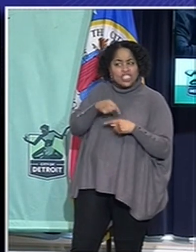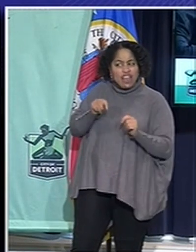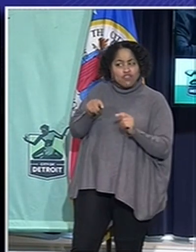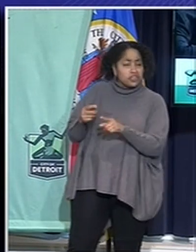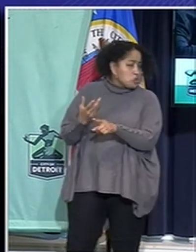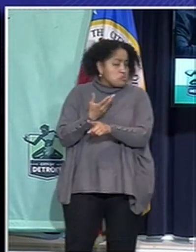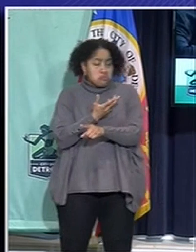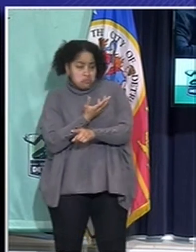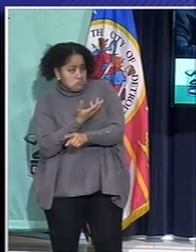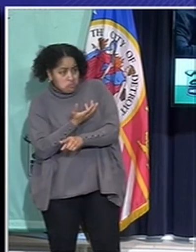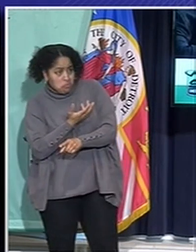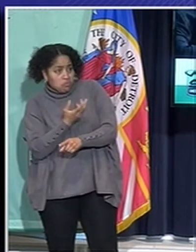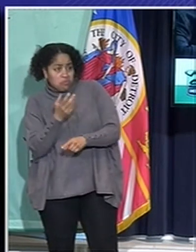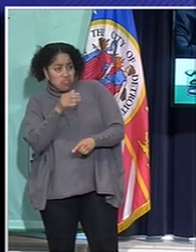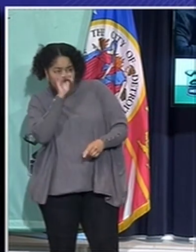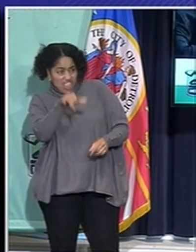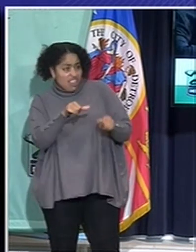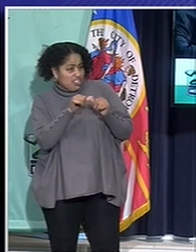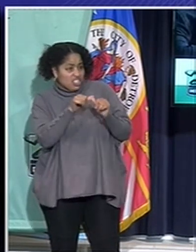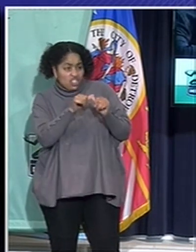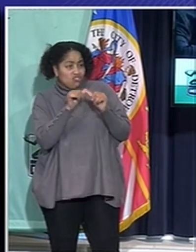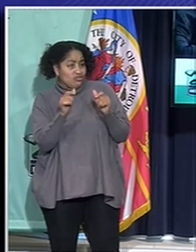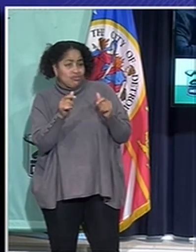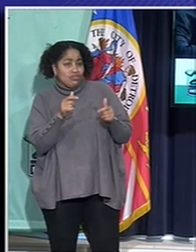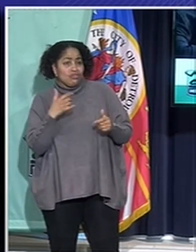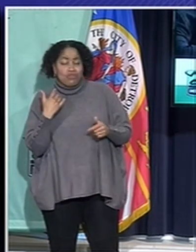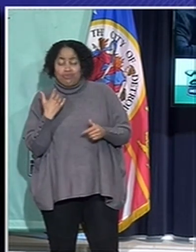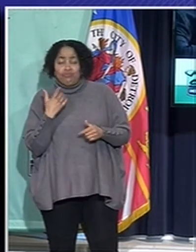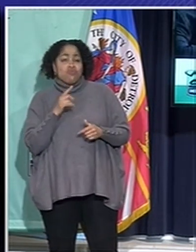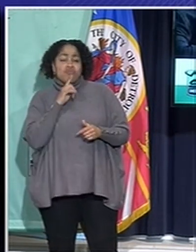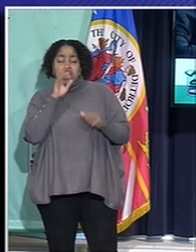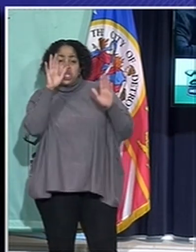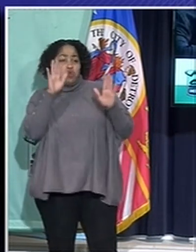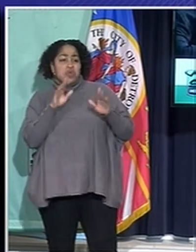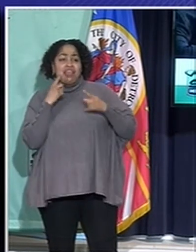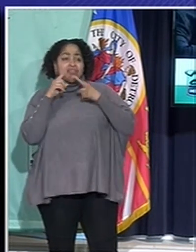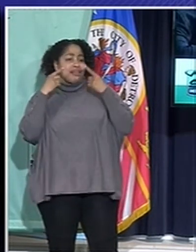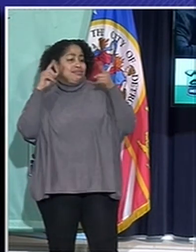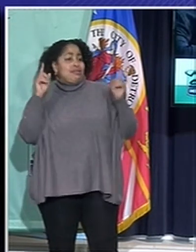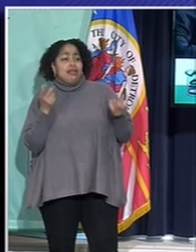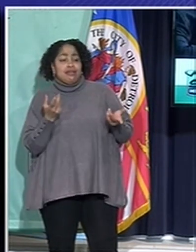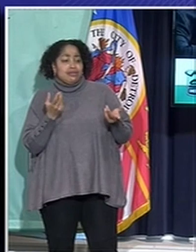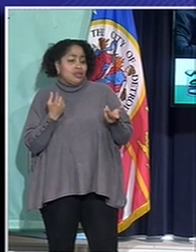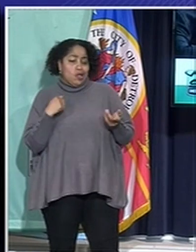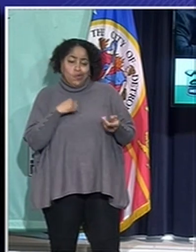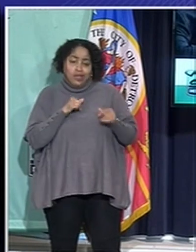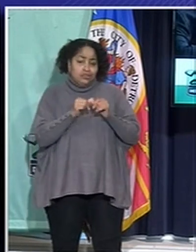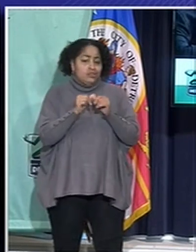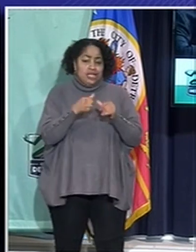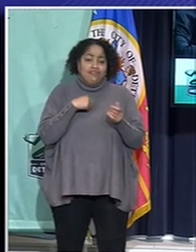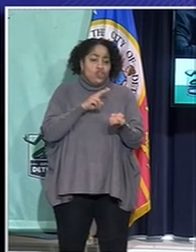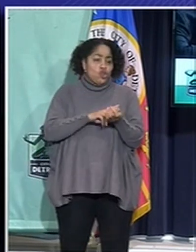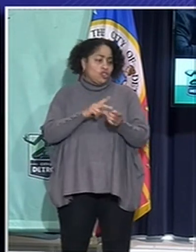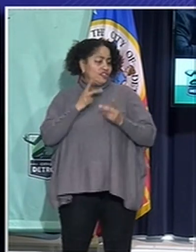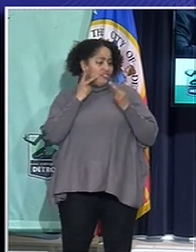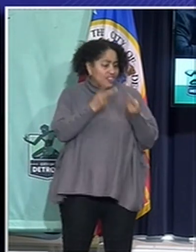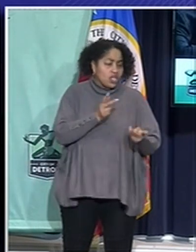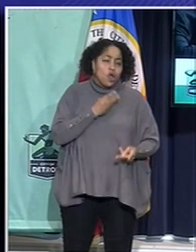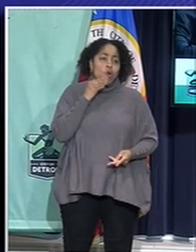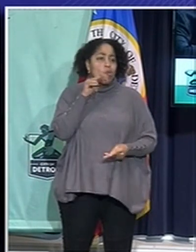Yeah, that continues to be a great success. We are we're continuing to have the nurses visit our